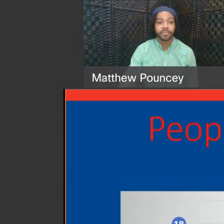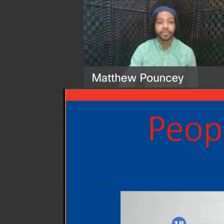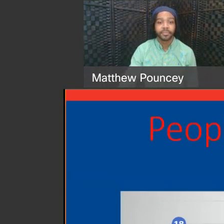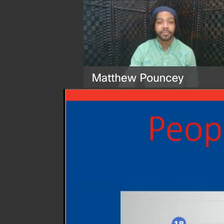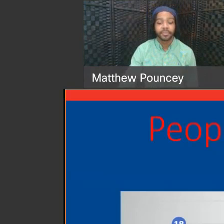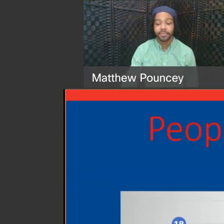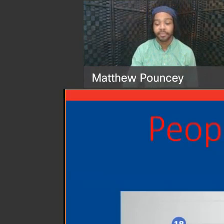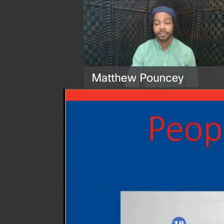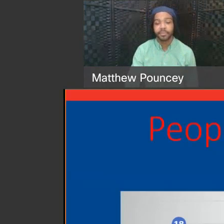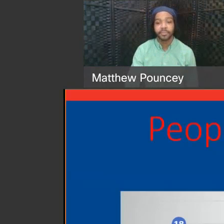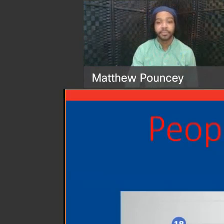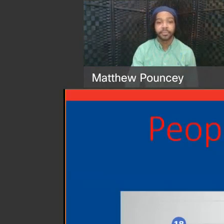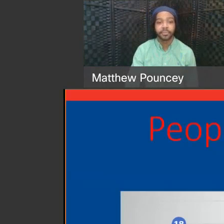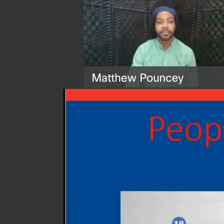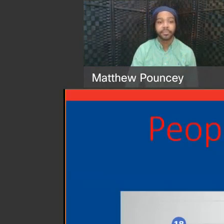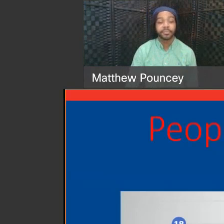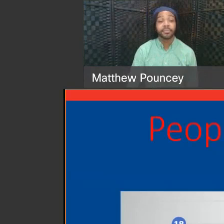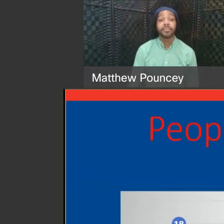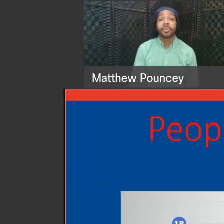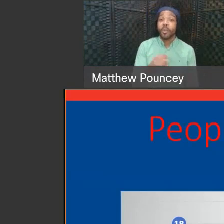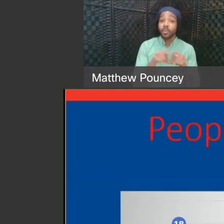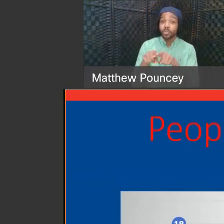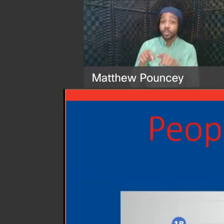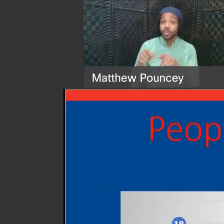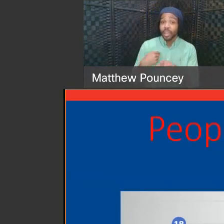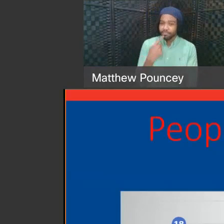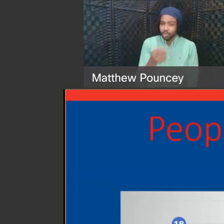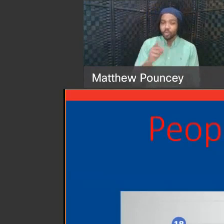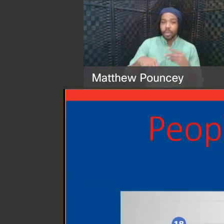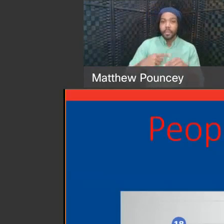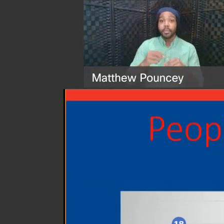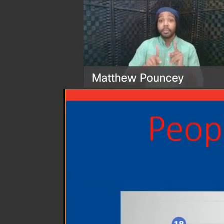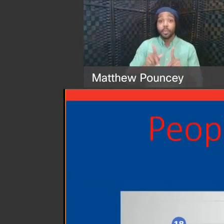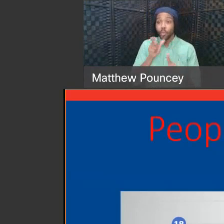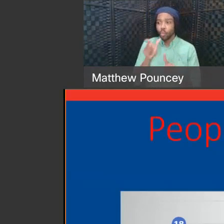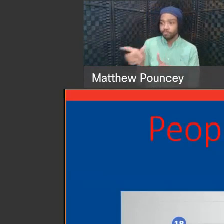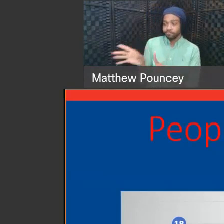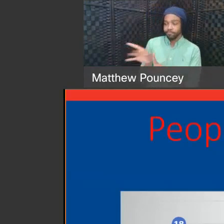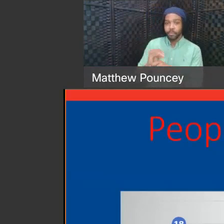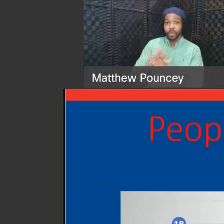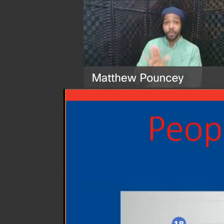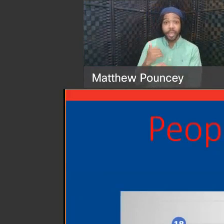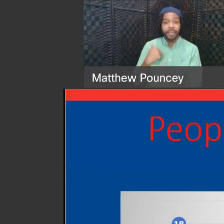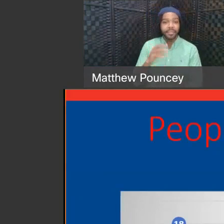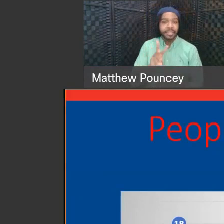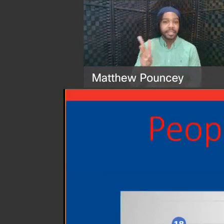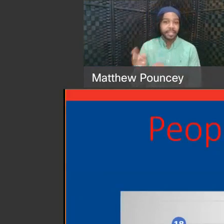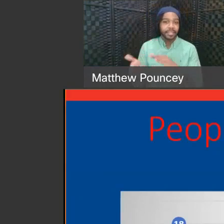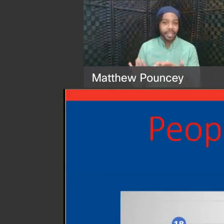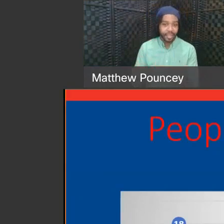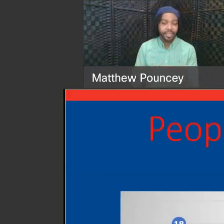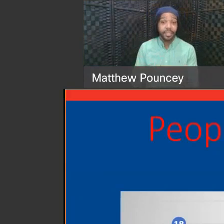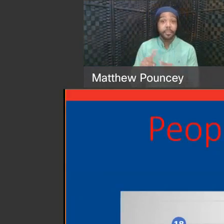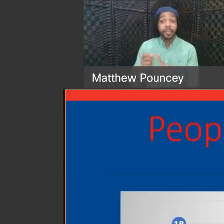And as I indicated, of the people who've contracted COVID, there have been 66 deaths. However, of those